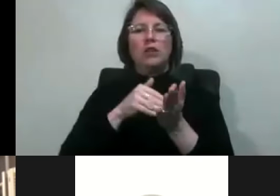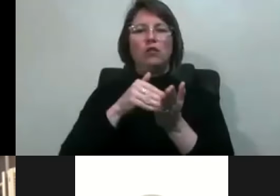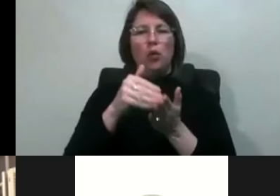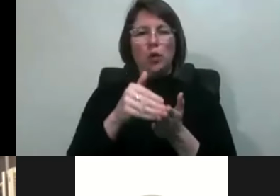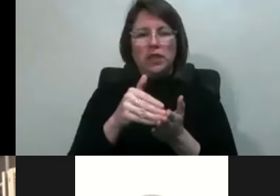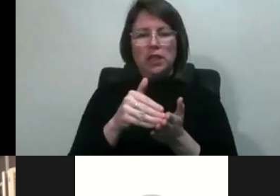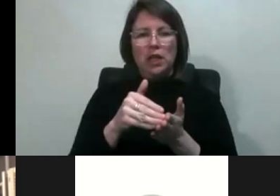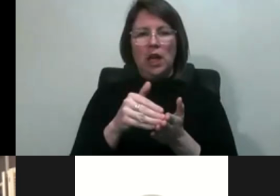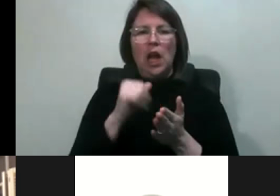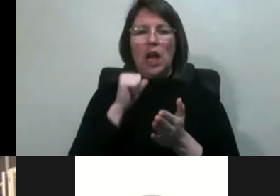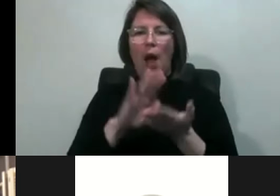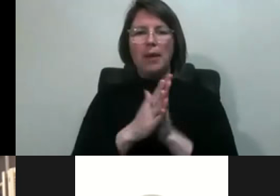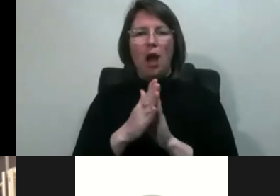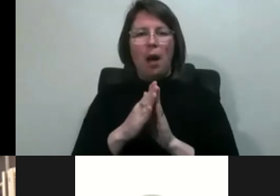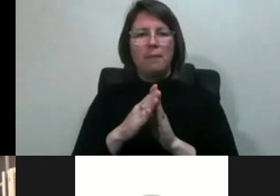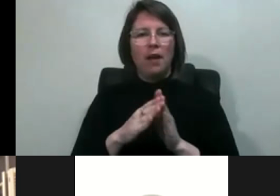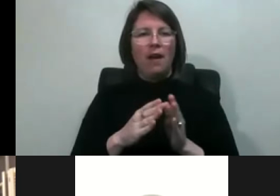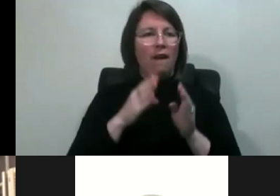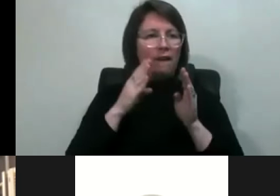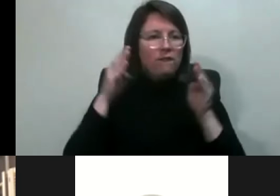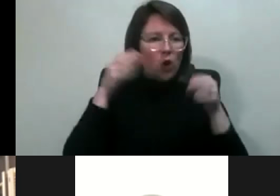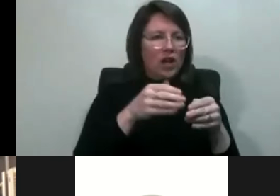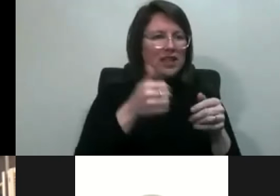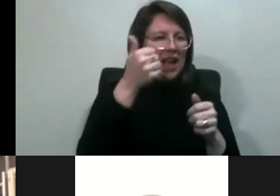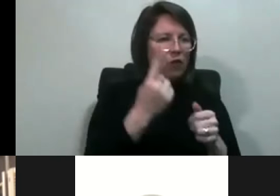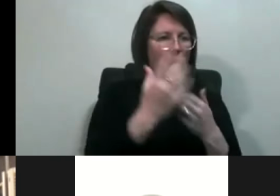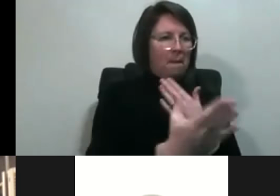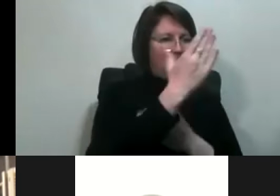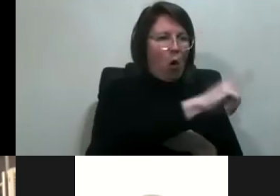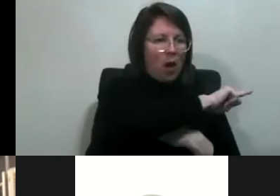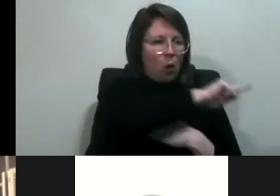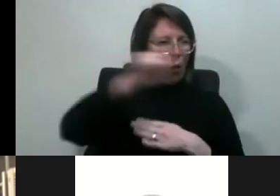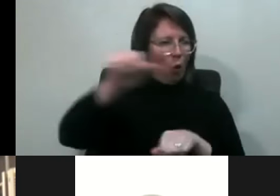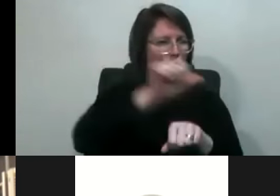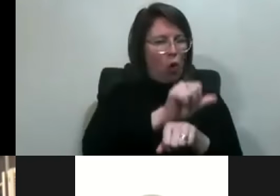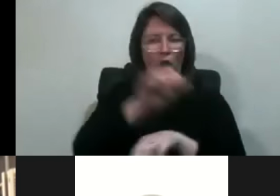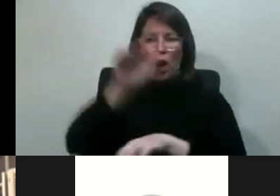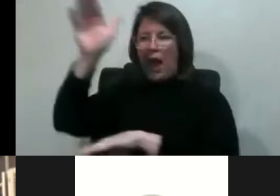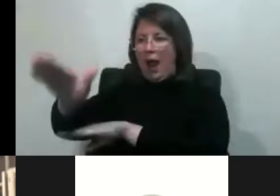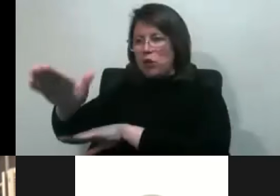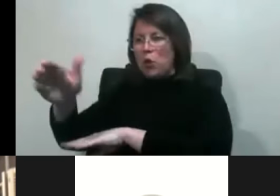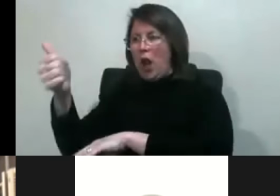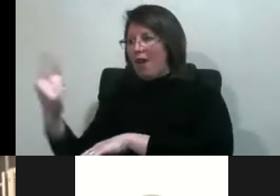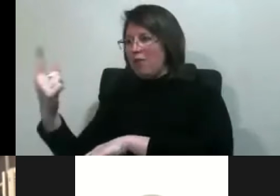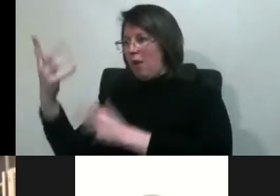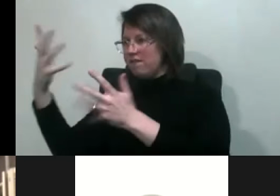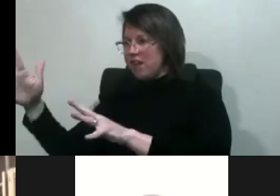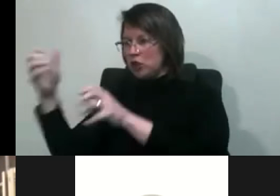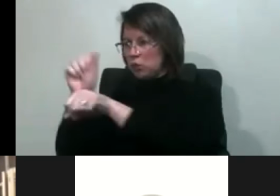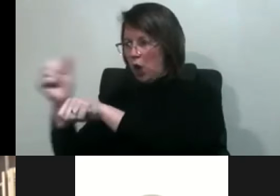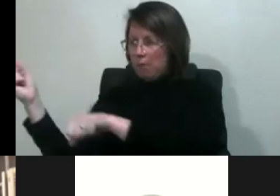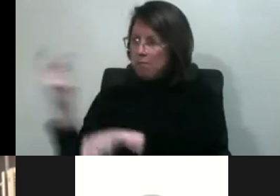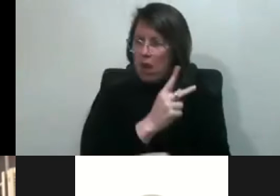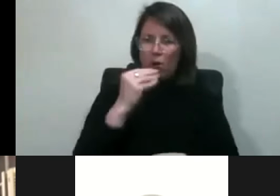such a peak focused, like everyone's going in to commute to Boston in the morning to get to work and everyone's coming back at 6 o'clock to get